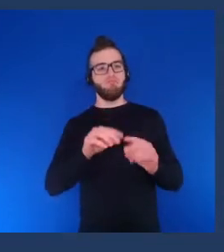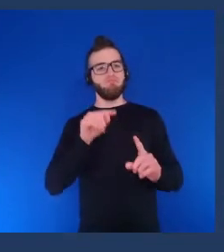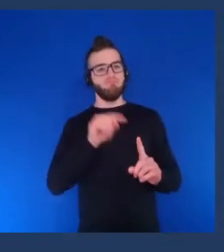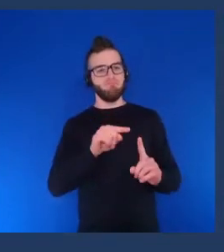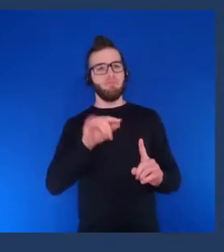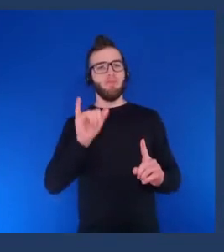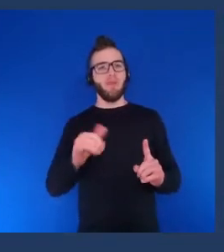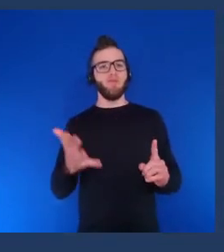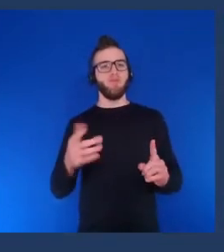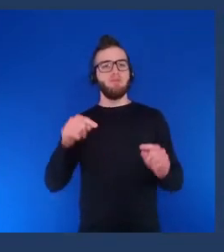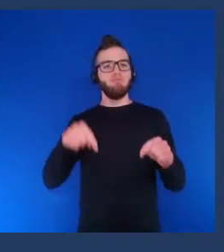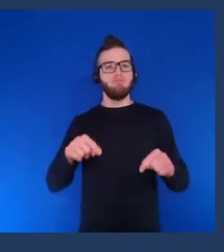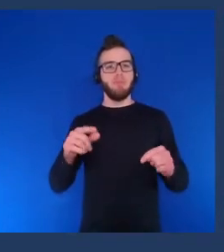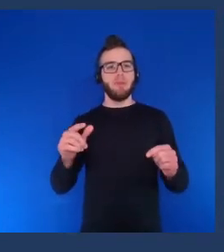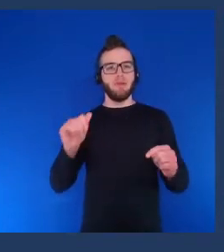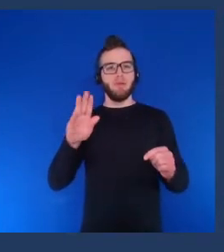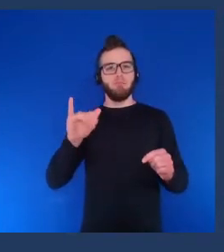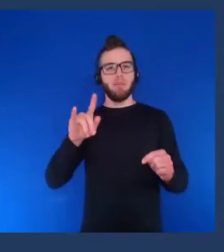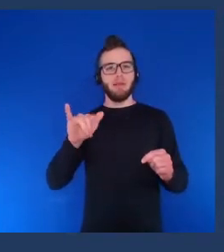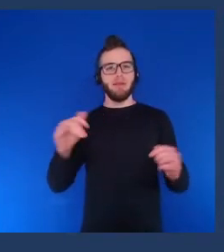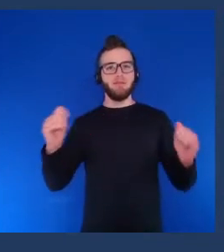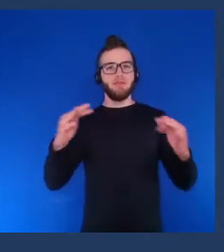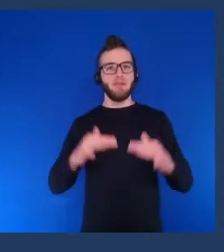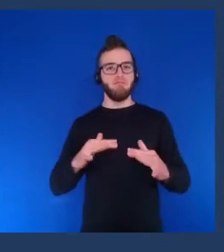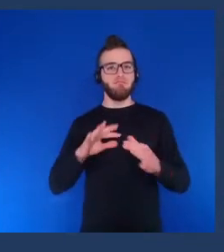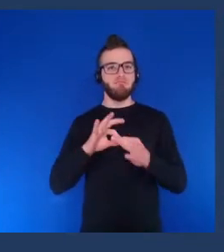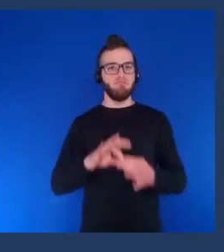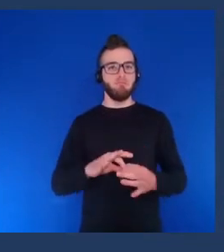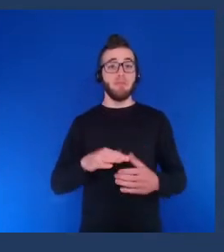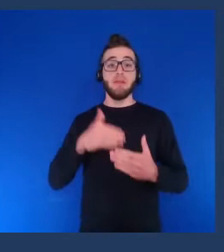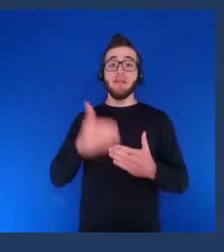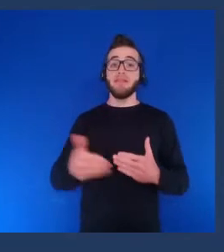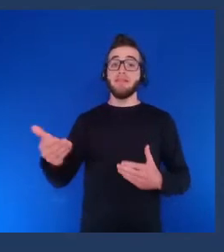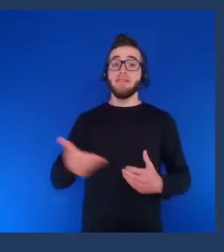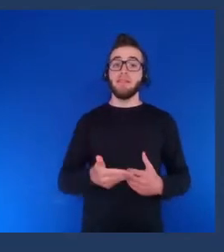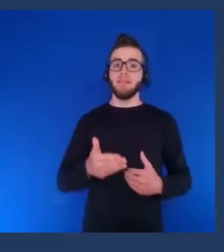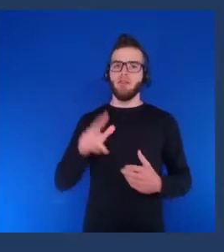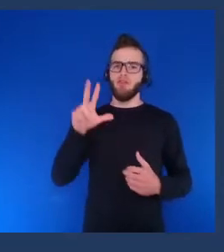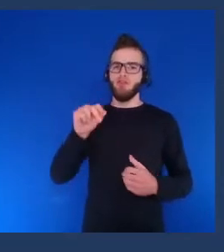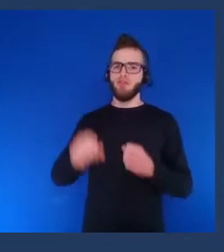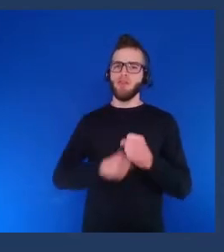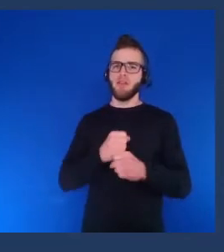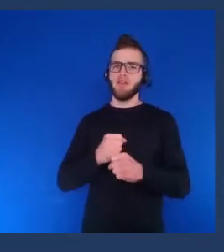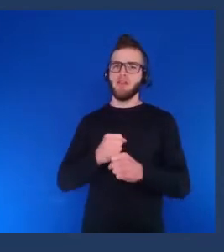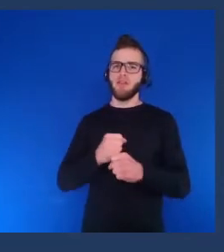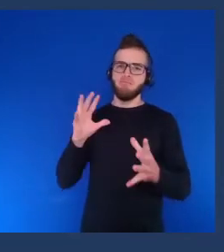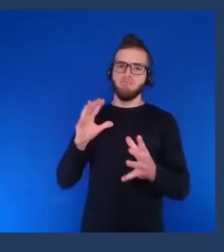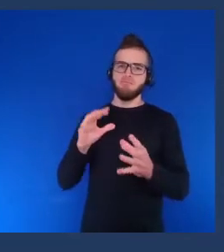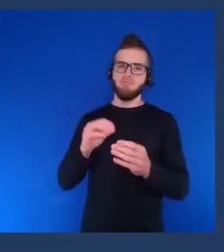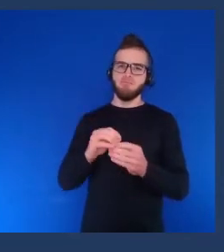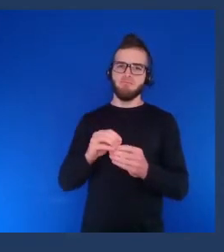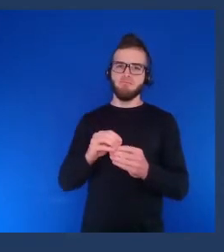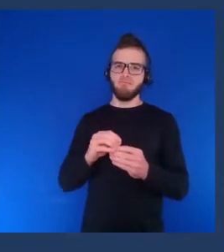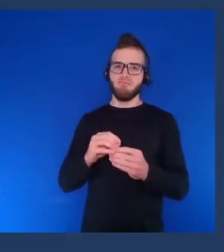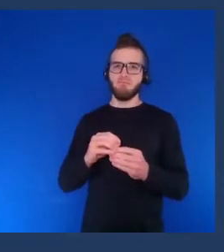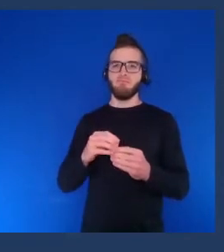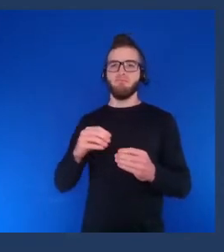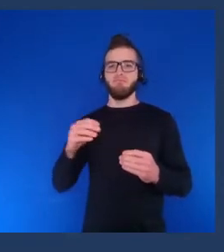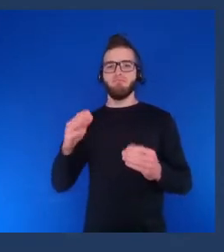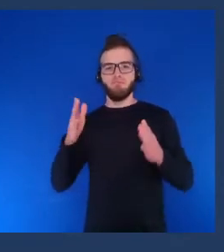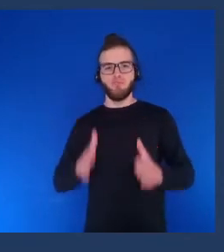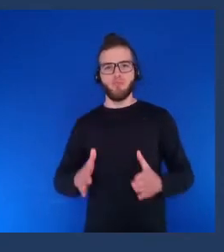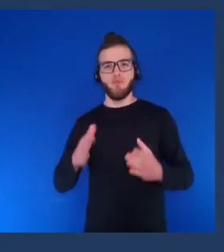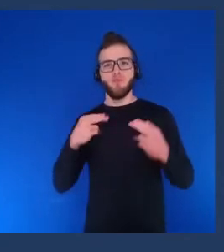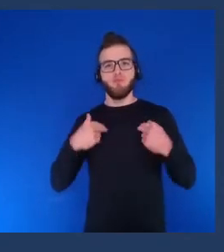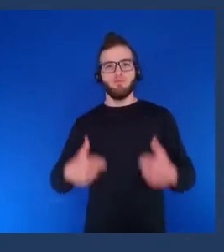30 years of human resource experience and 16 years of Microsoft experience. He has a passion for